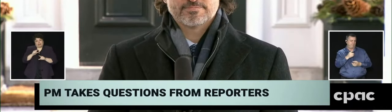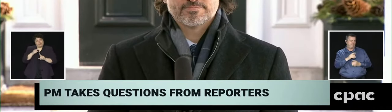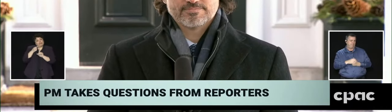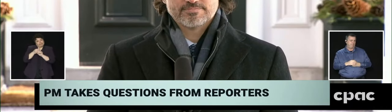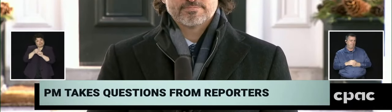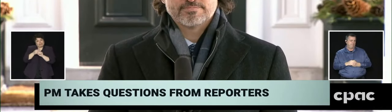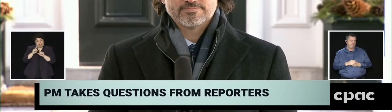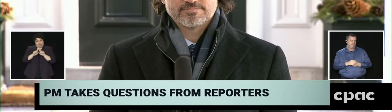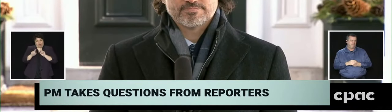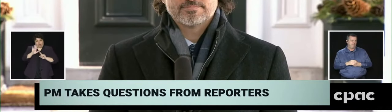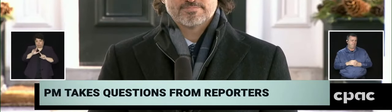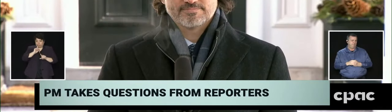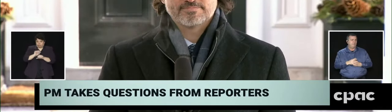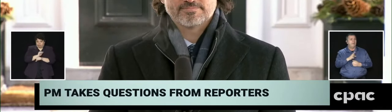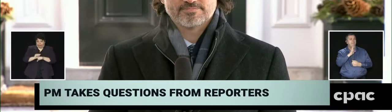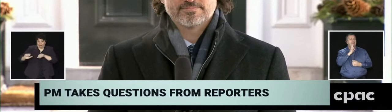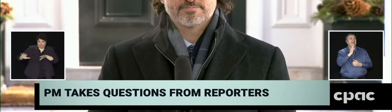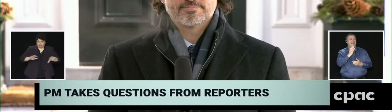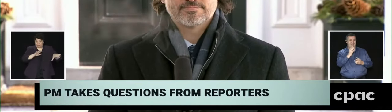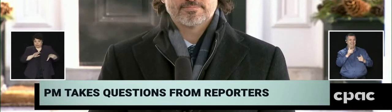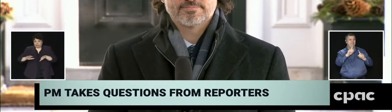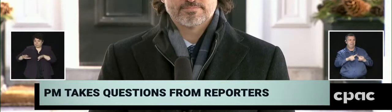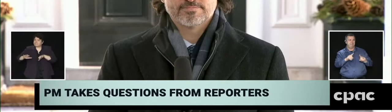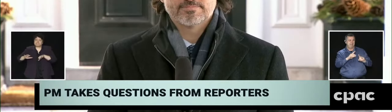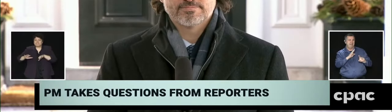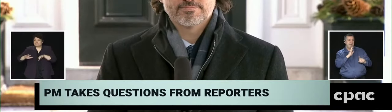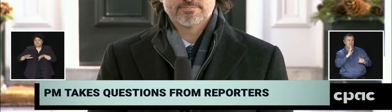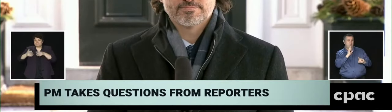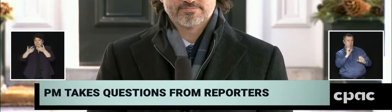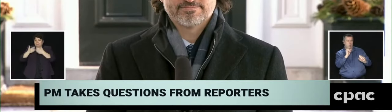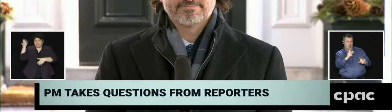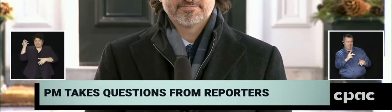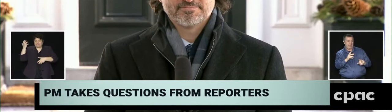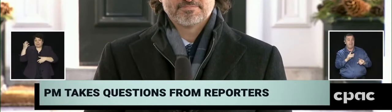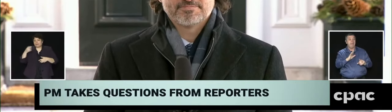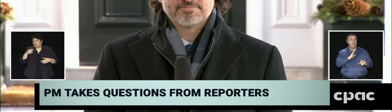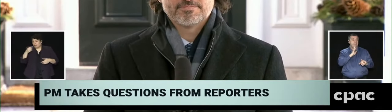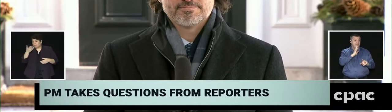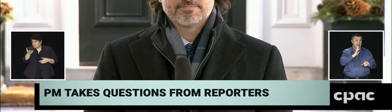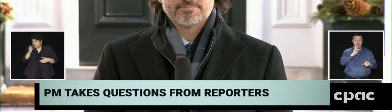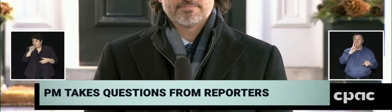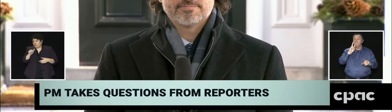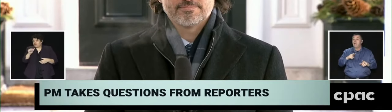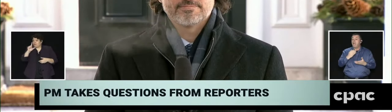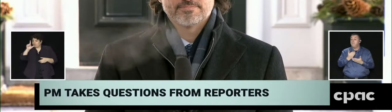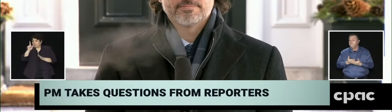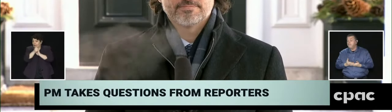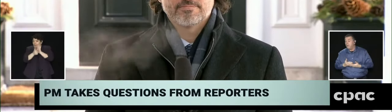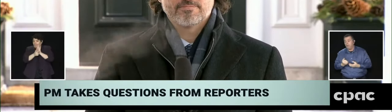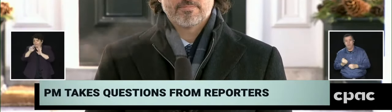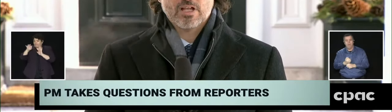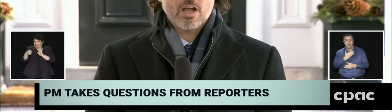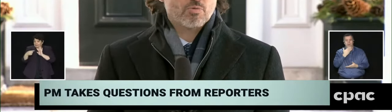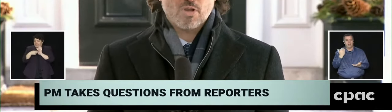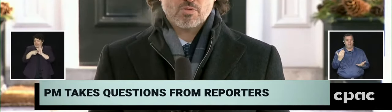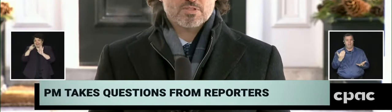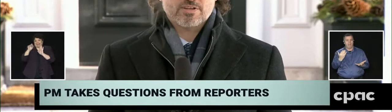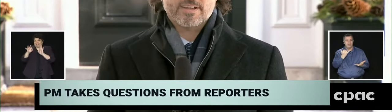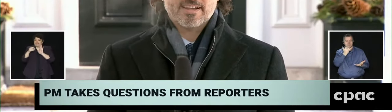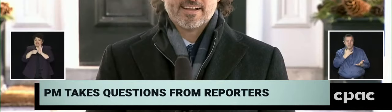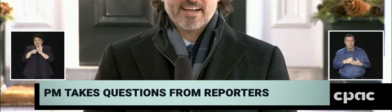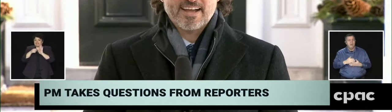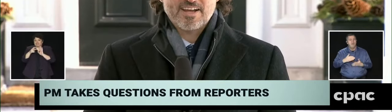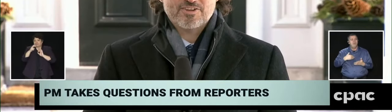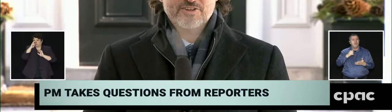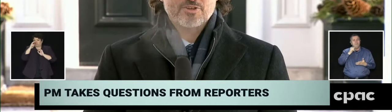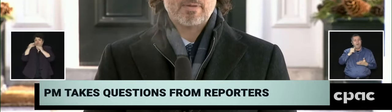on the words that you say. Why won't you fix the law if you acknowledge that it is too restrictive? We're always